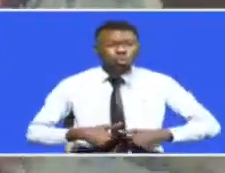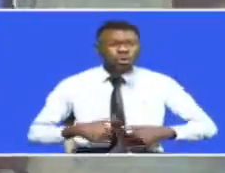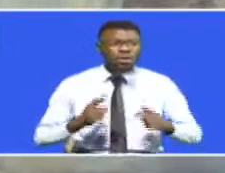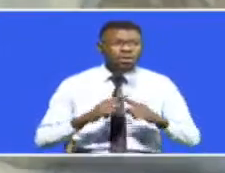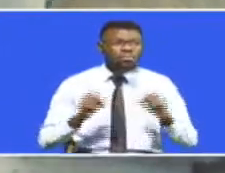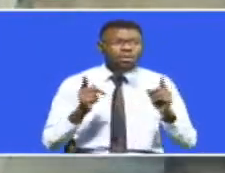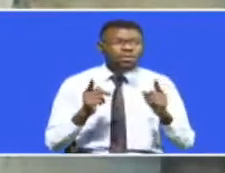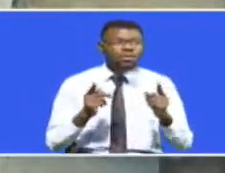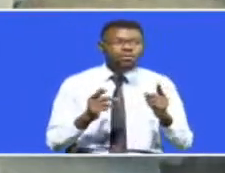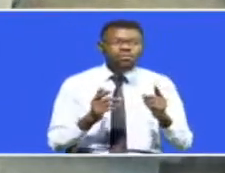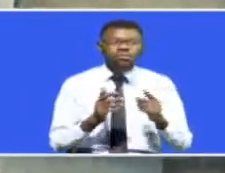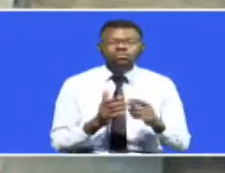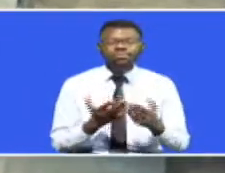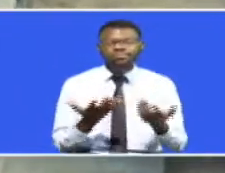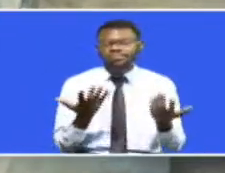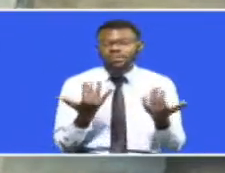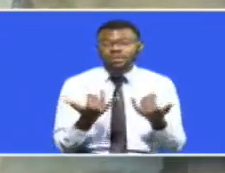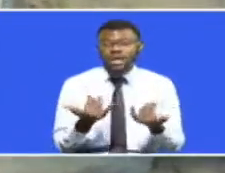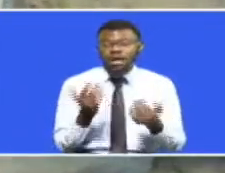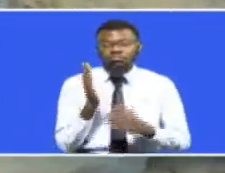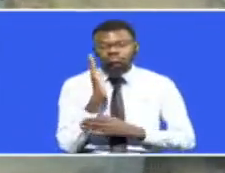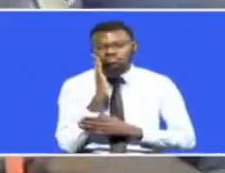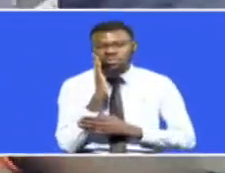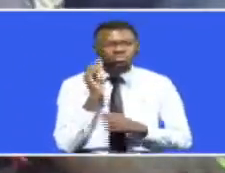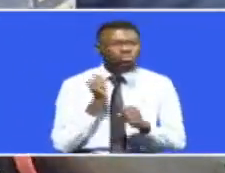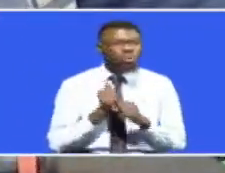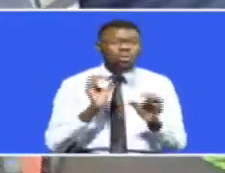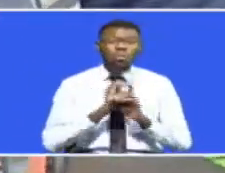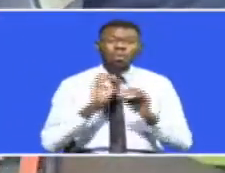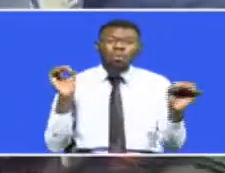literally slipping away their lives.